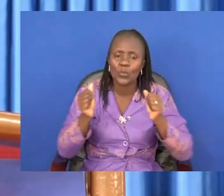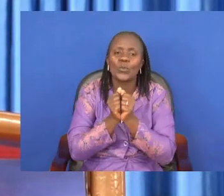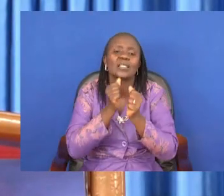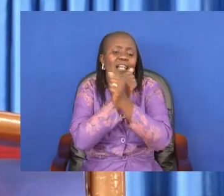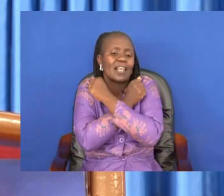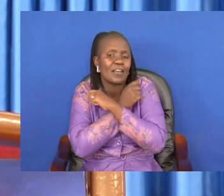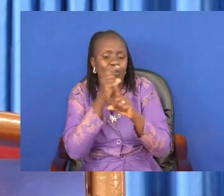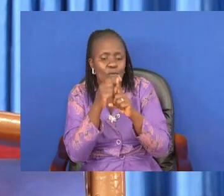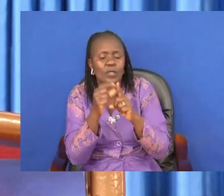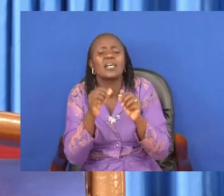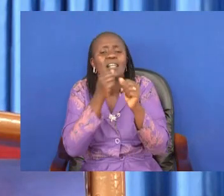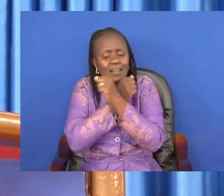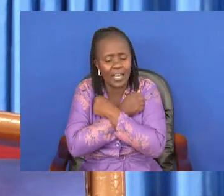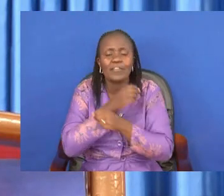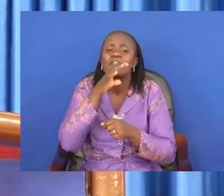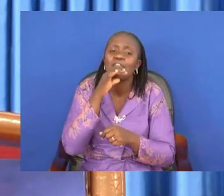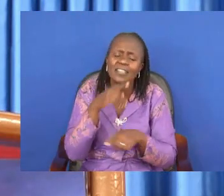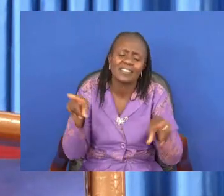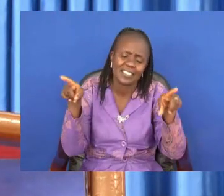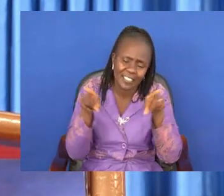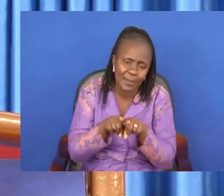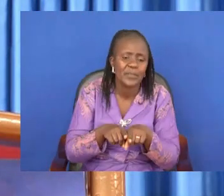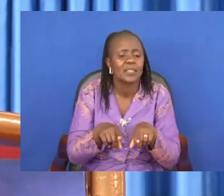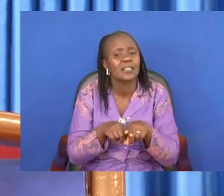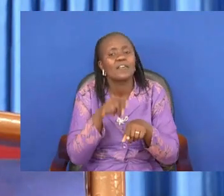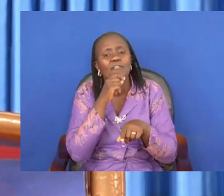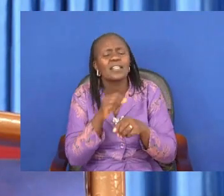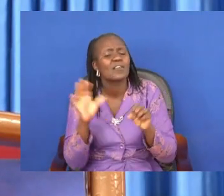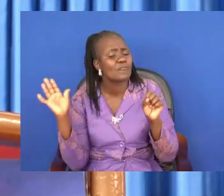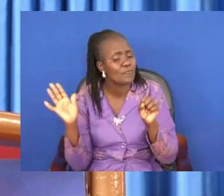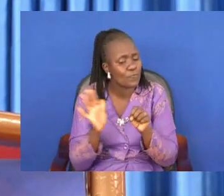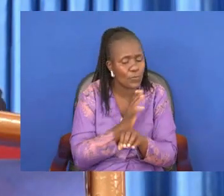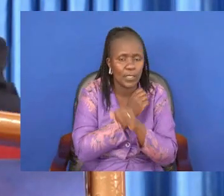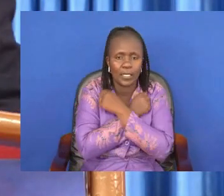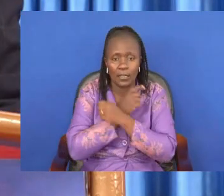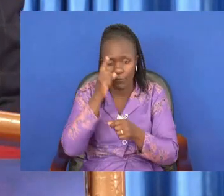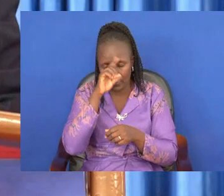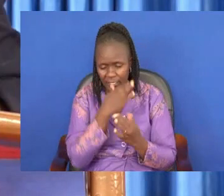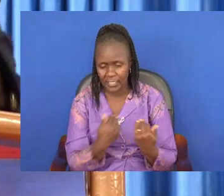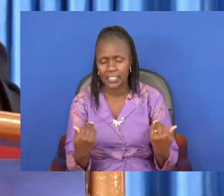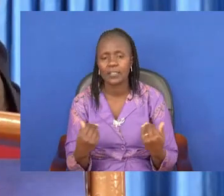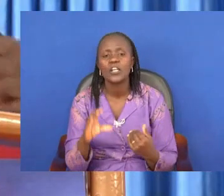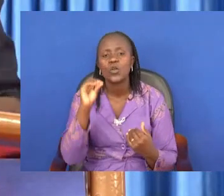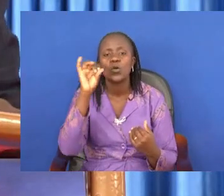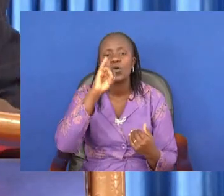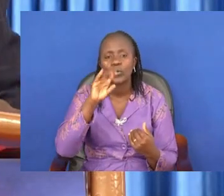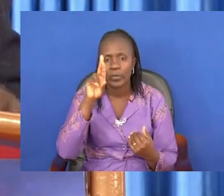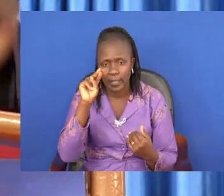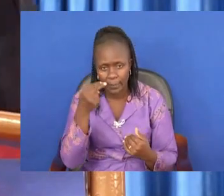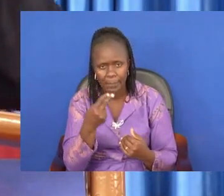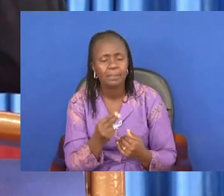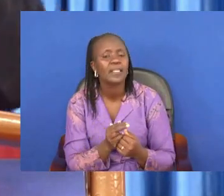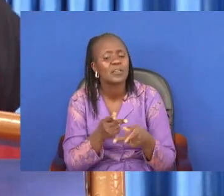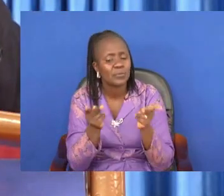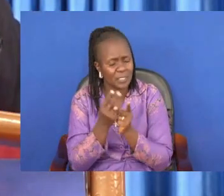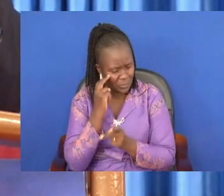loving word, with a loving father. As a father, he had a lot of love for the children in Corinth, for the Christians in Corinth. Because